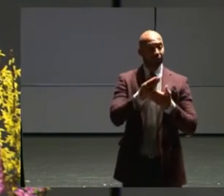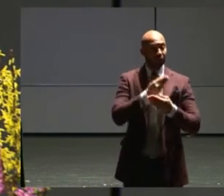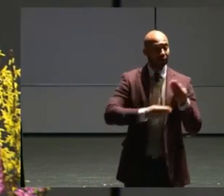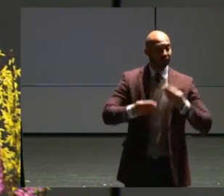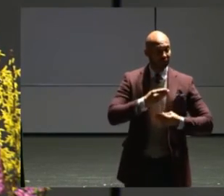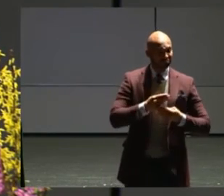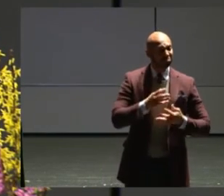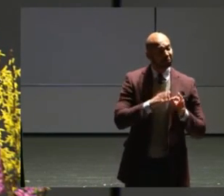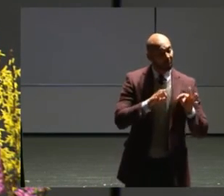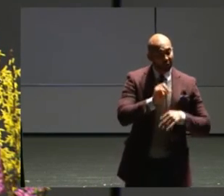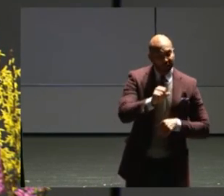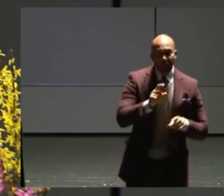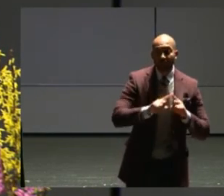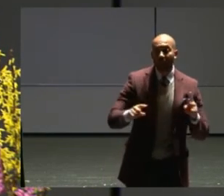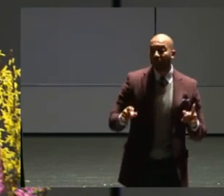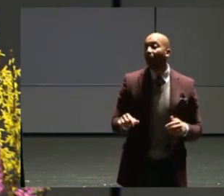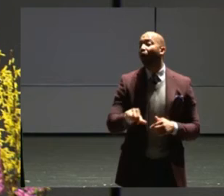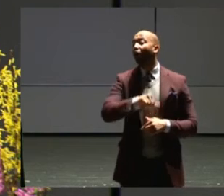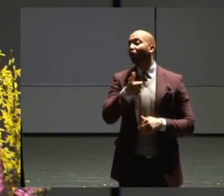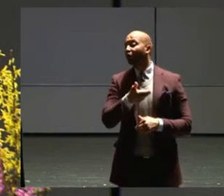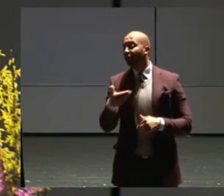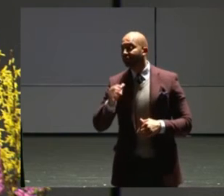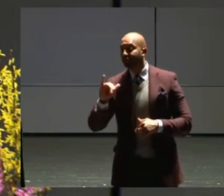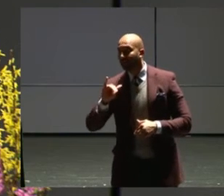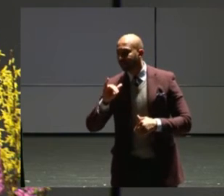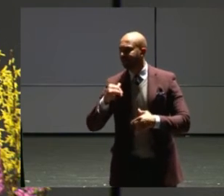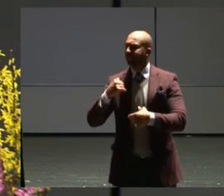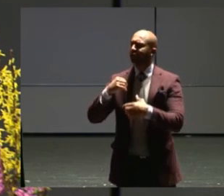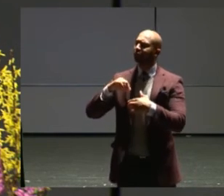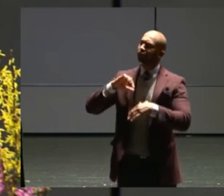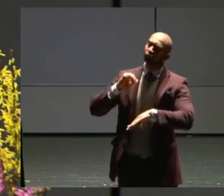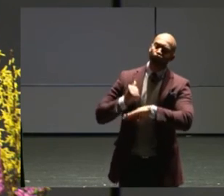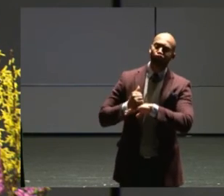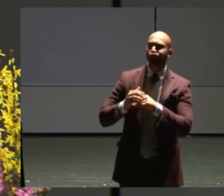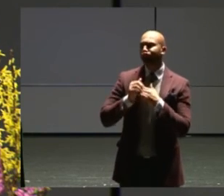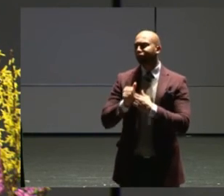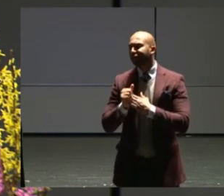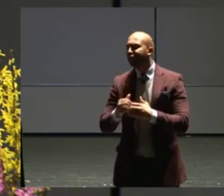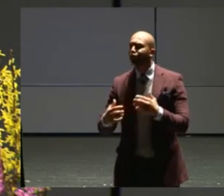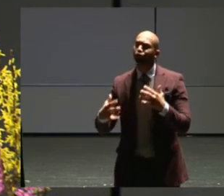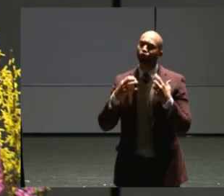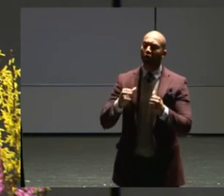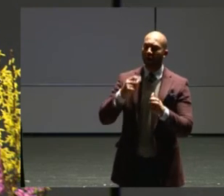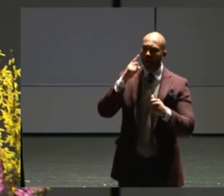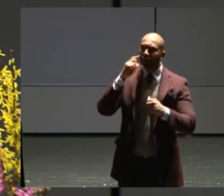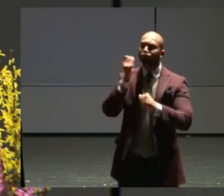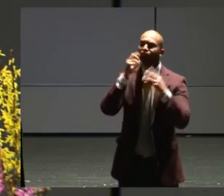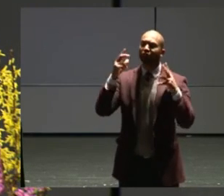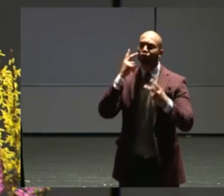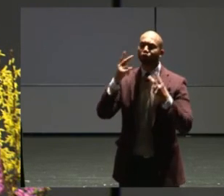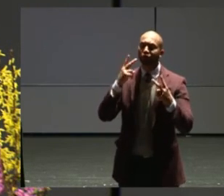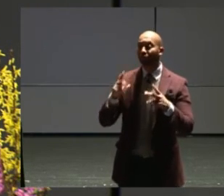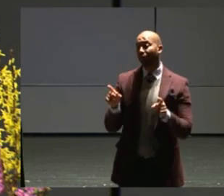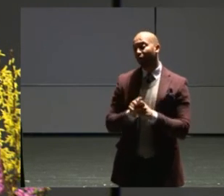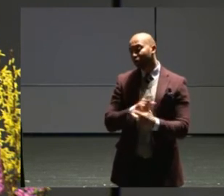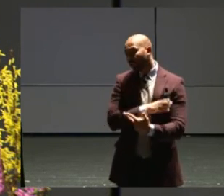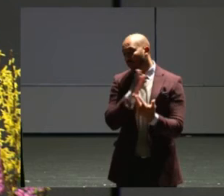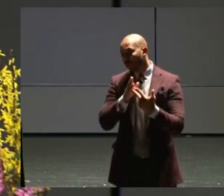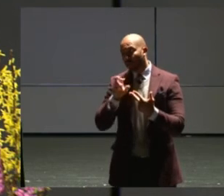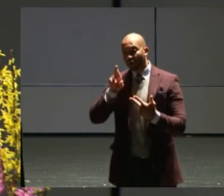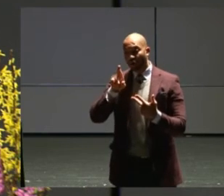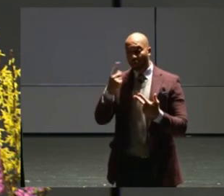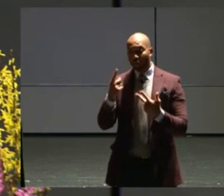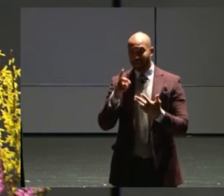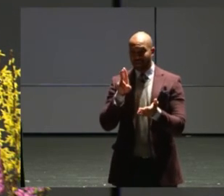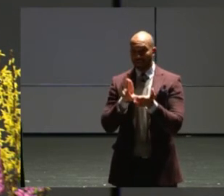above and beyond what we're doing to lead and create a stronger vision, in addition to enhancing our R1 enrollment,